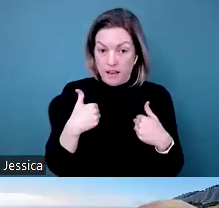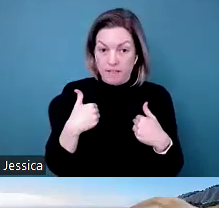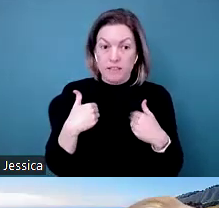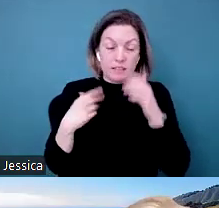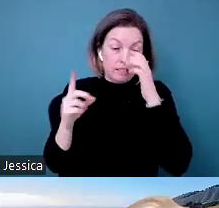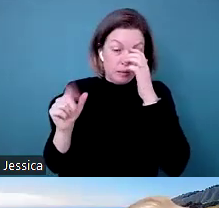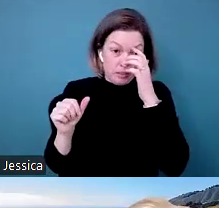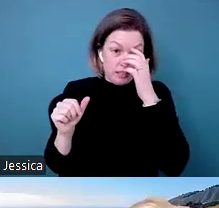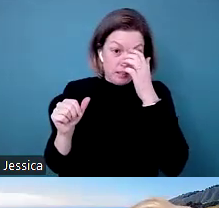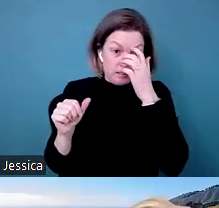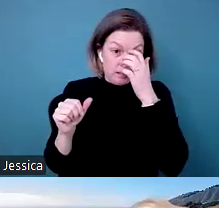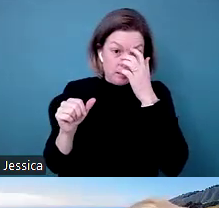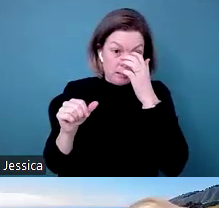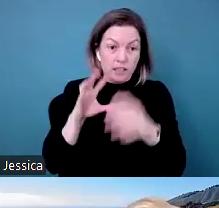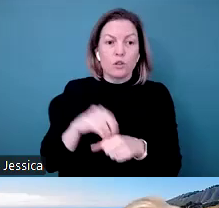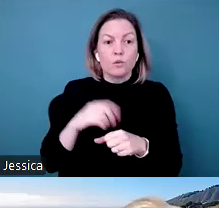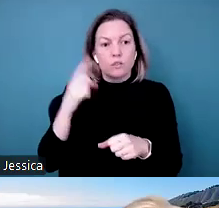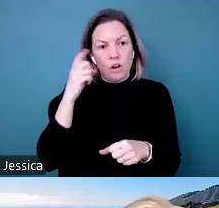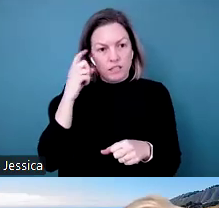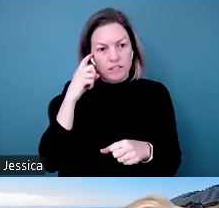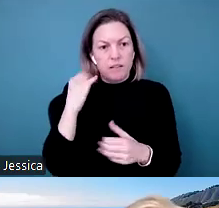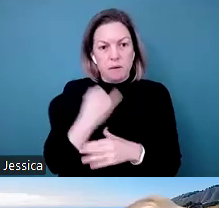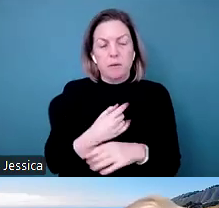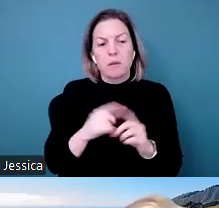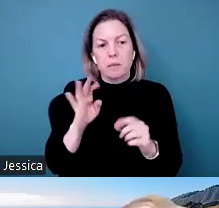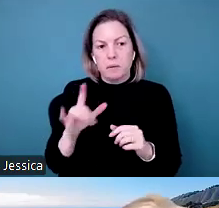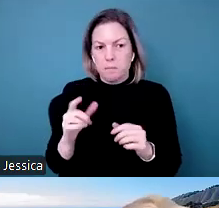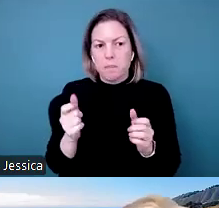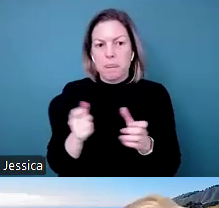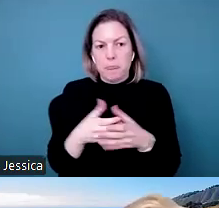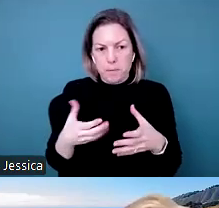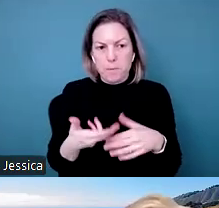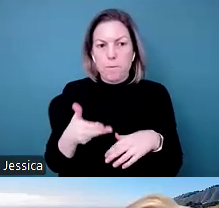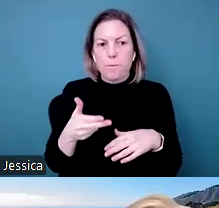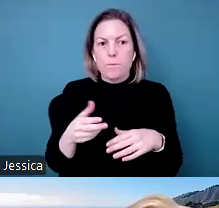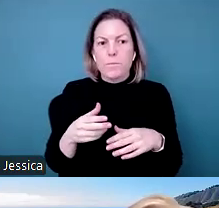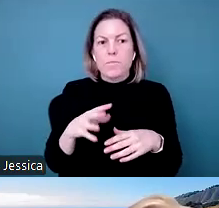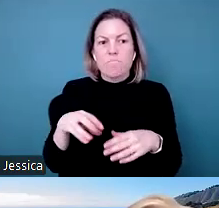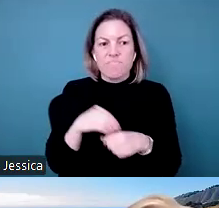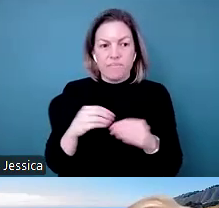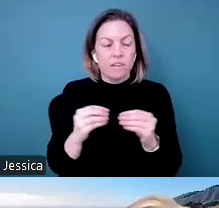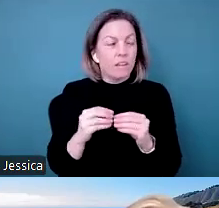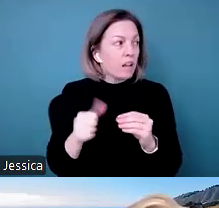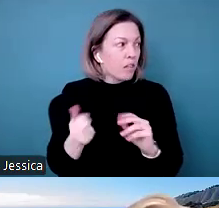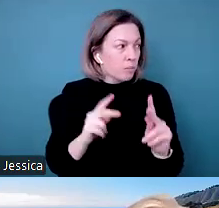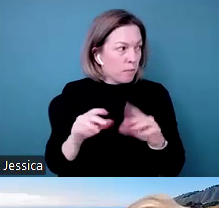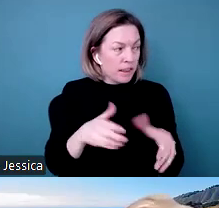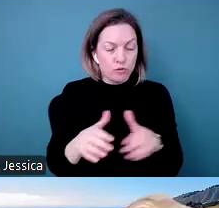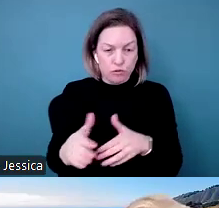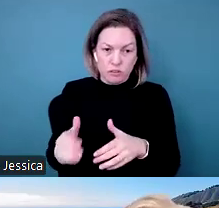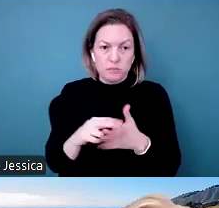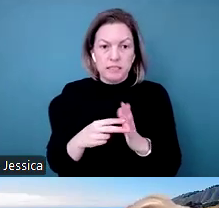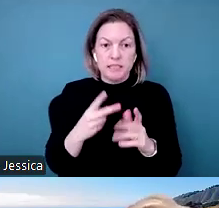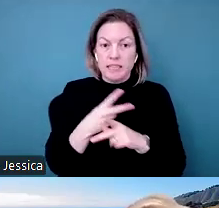would include cognitive impairment, but actually the bill got expanded through the session to include other populations, will be able to have a caregiver, be they family